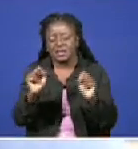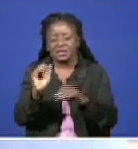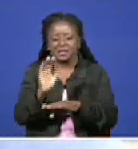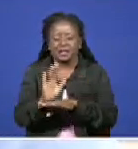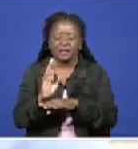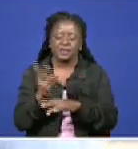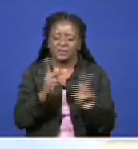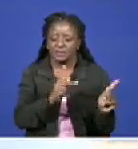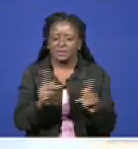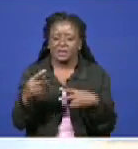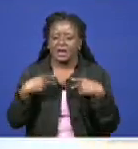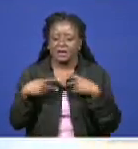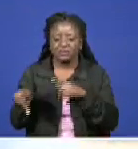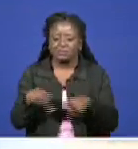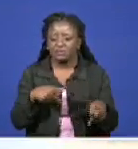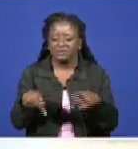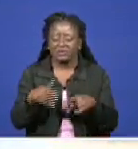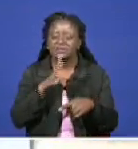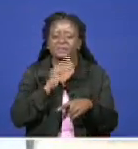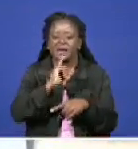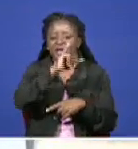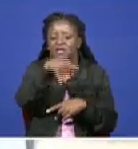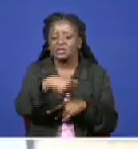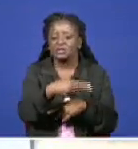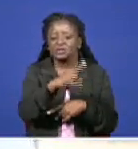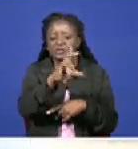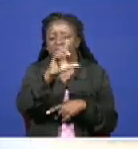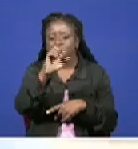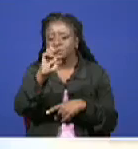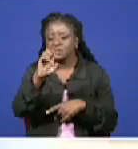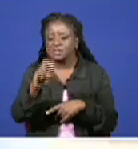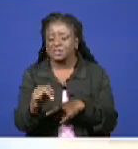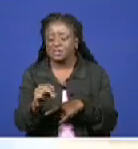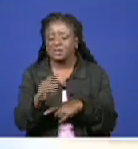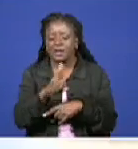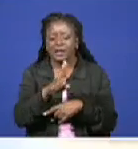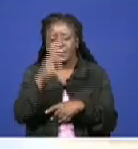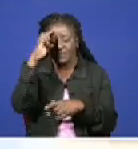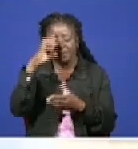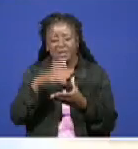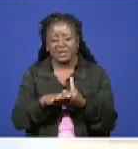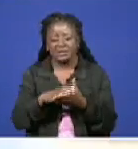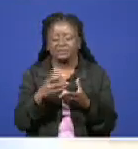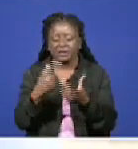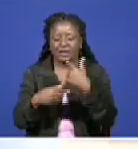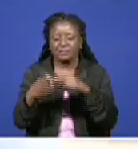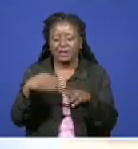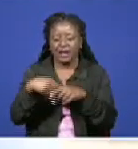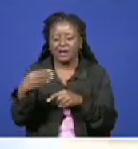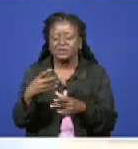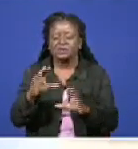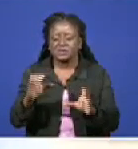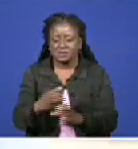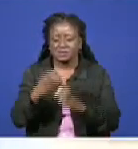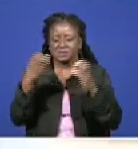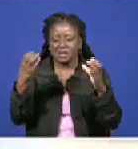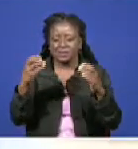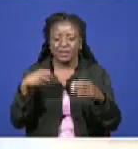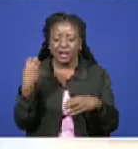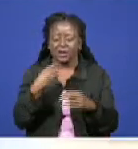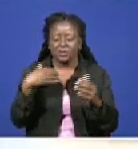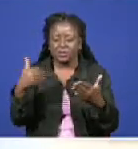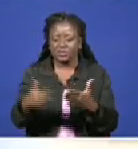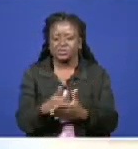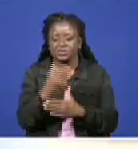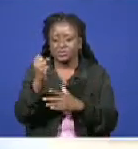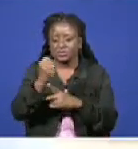to have a performance by Julian Believe. So come out and celebrate our new season. And